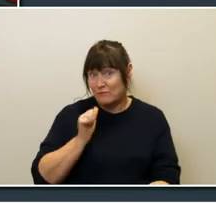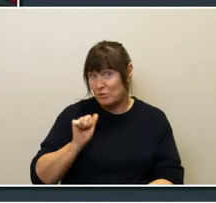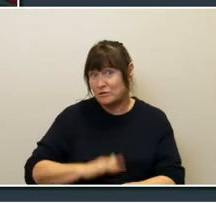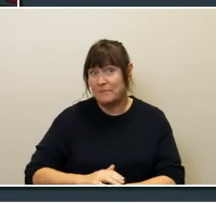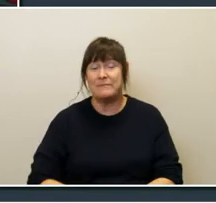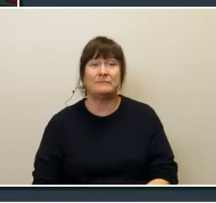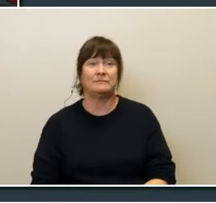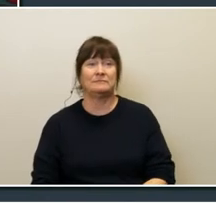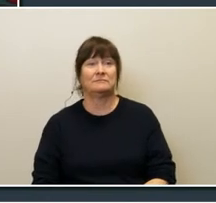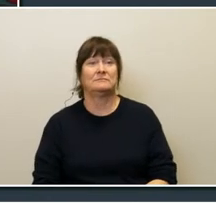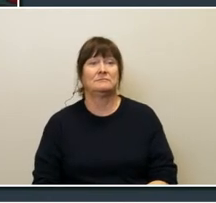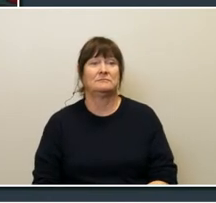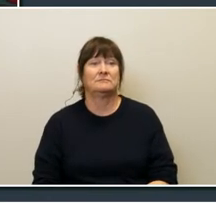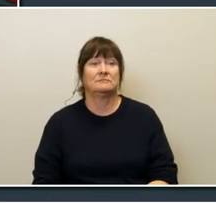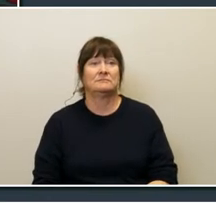time, Angie.